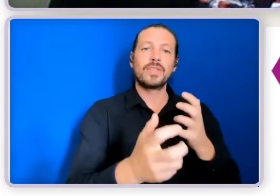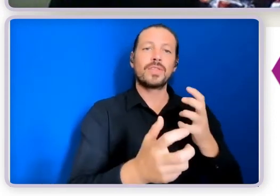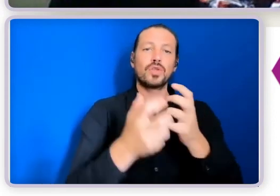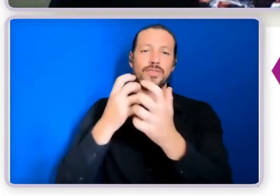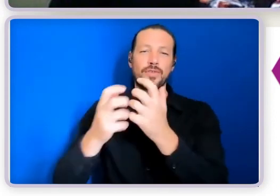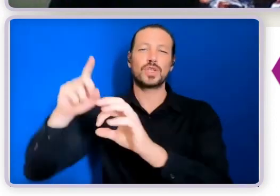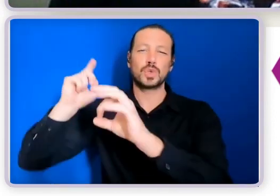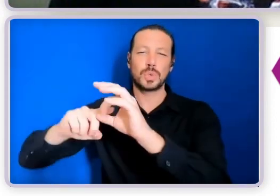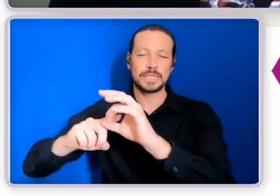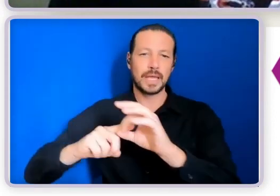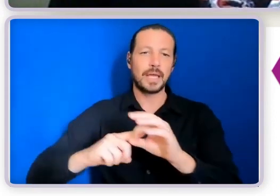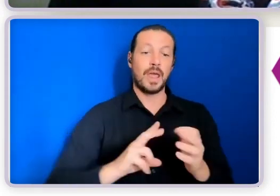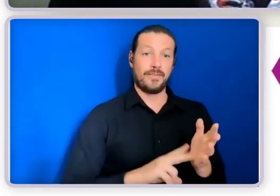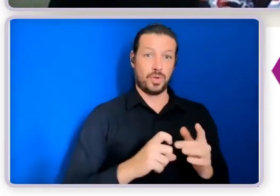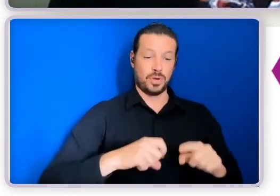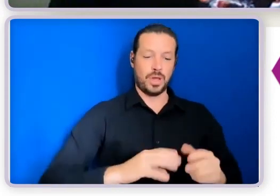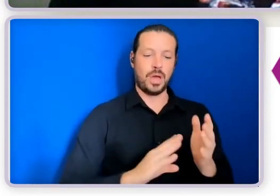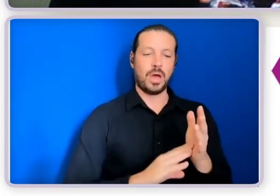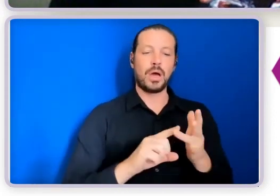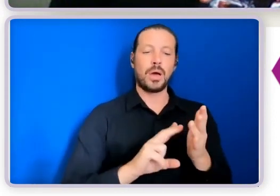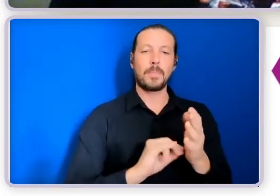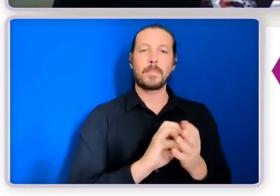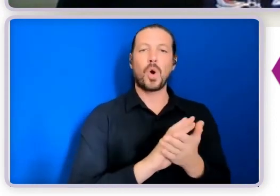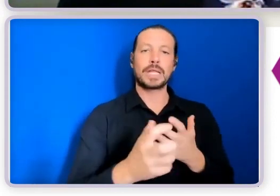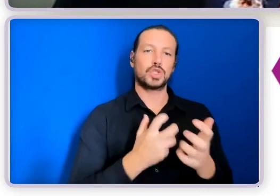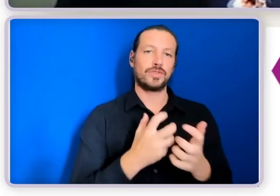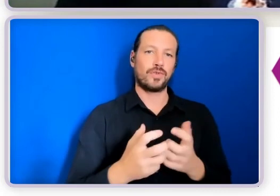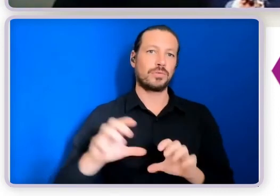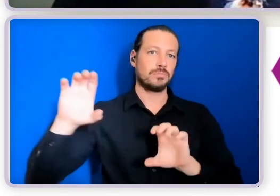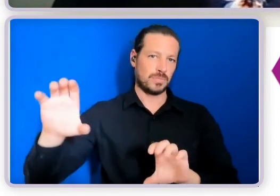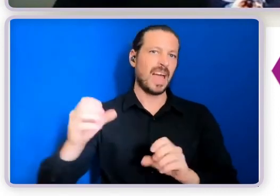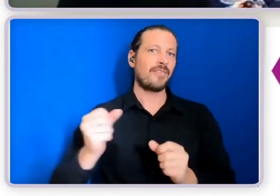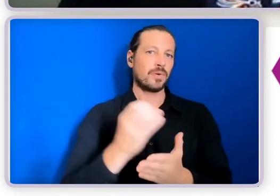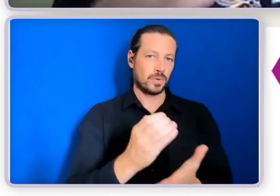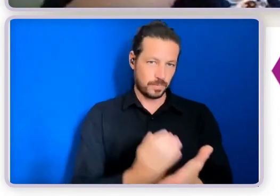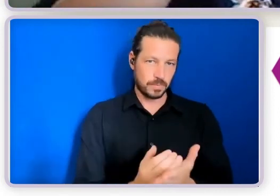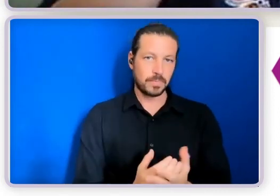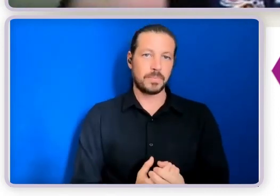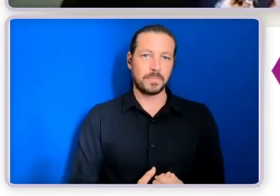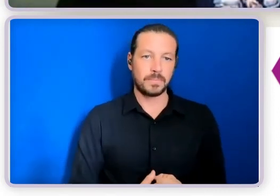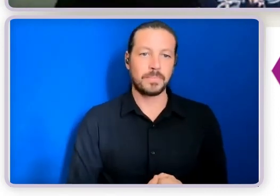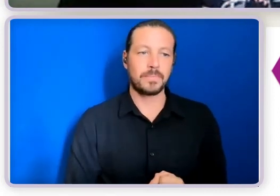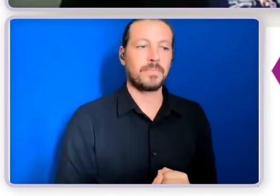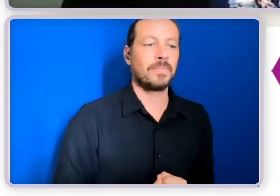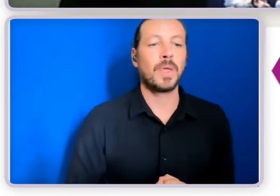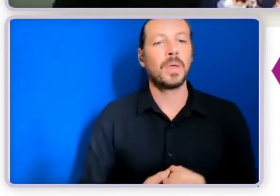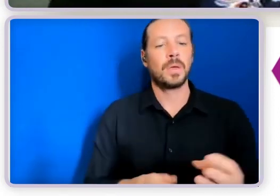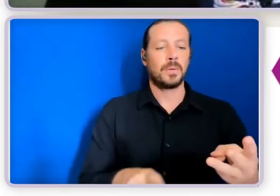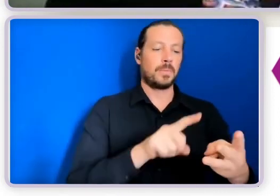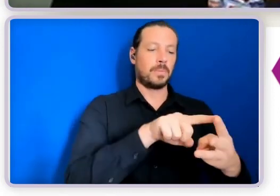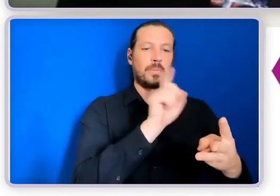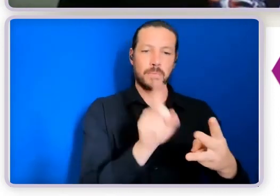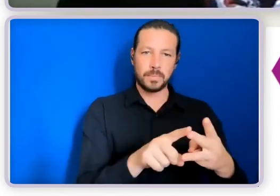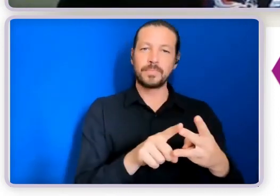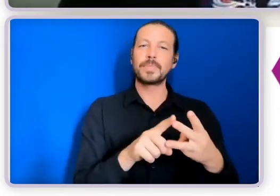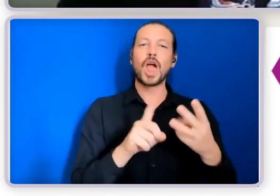Secondly, I would make I would change some laws around these